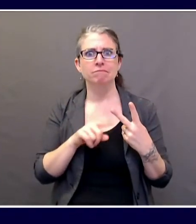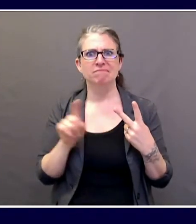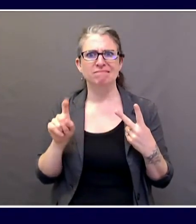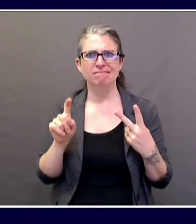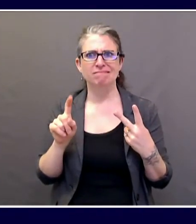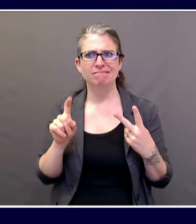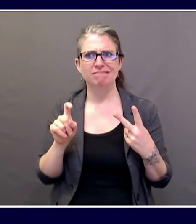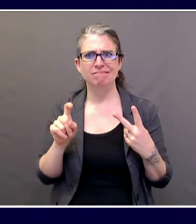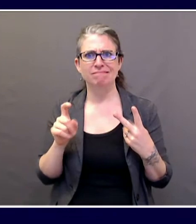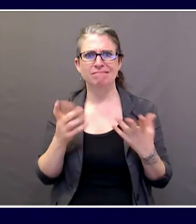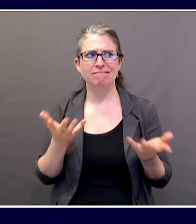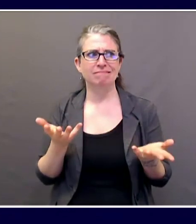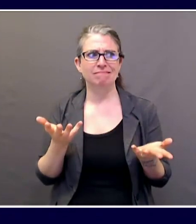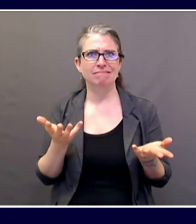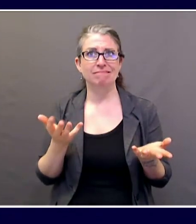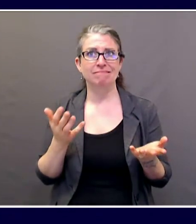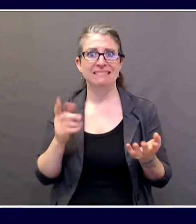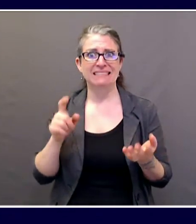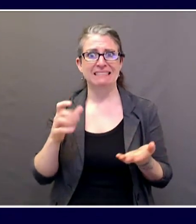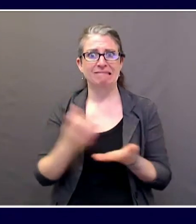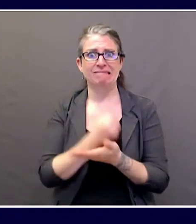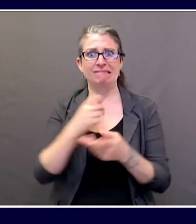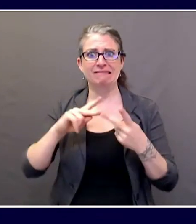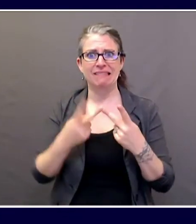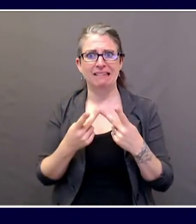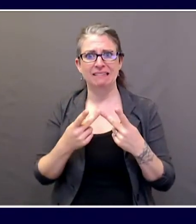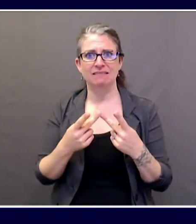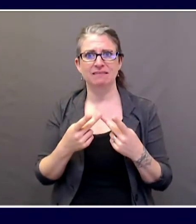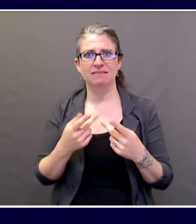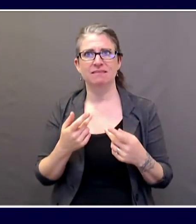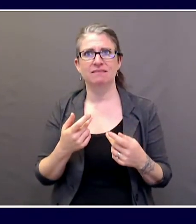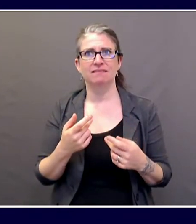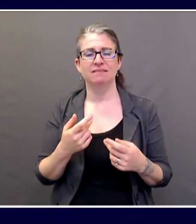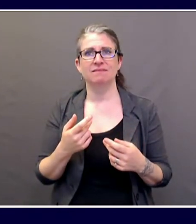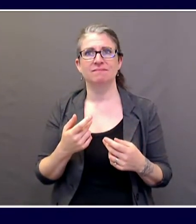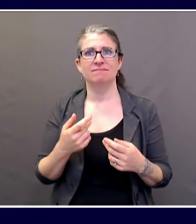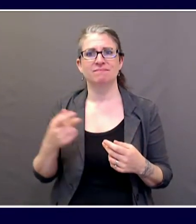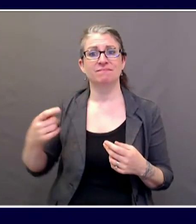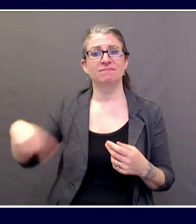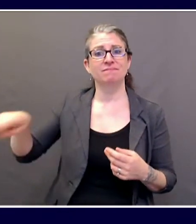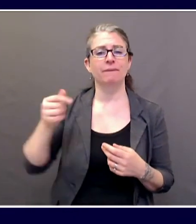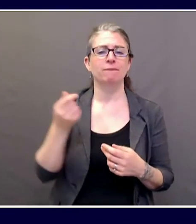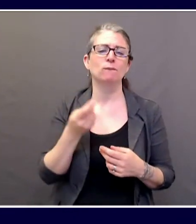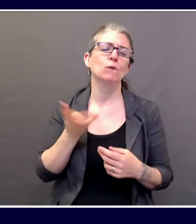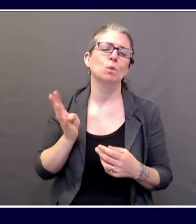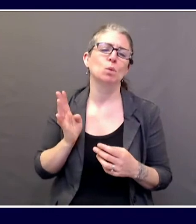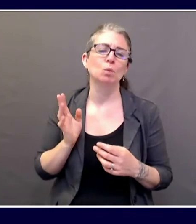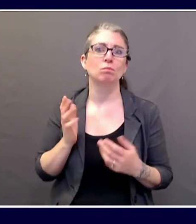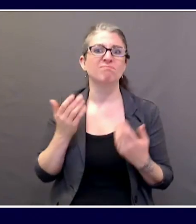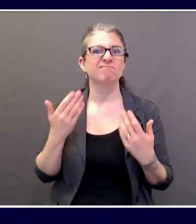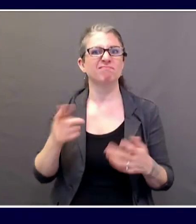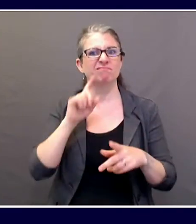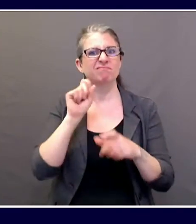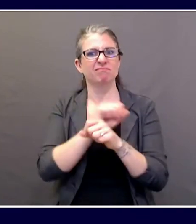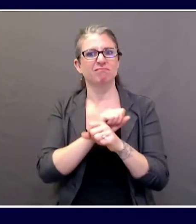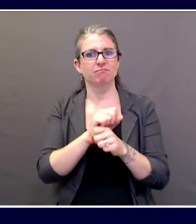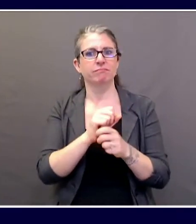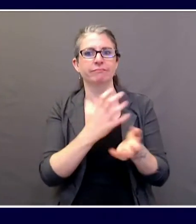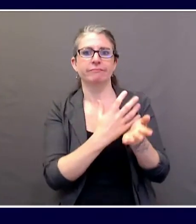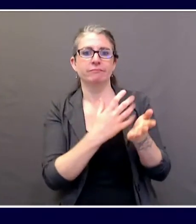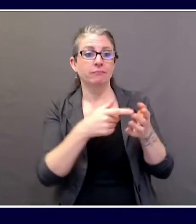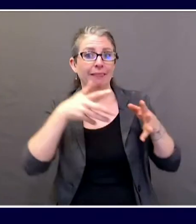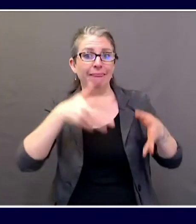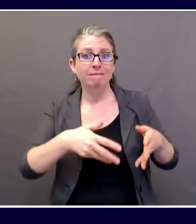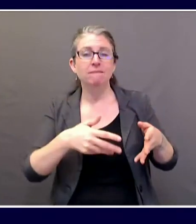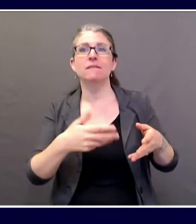what responsibility the pharmacies have to make sure that they get second doses to the people they gave first doses to, for one